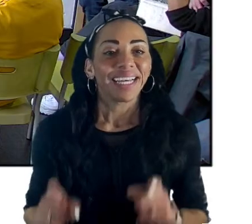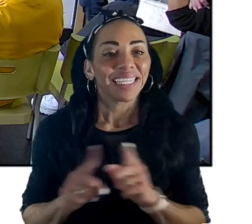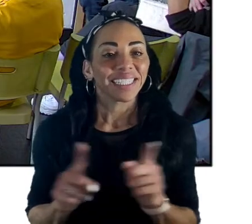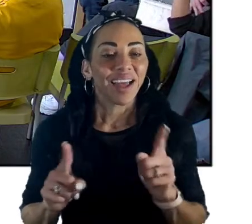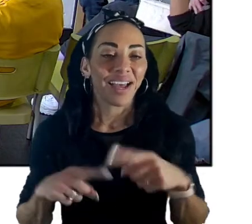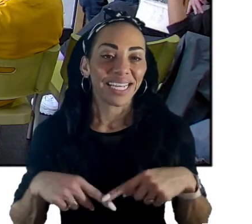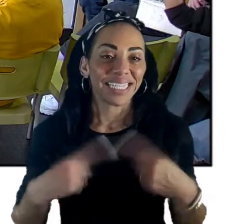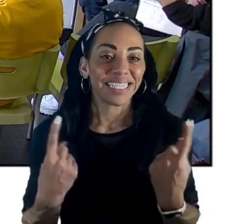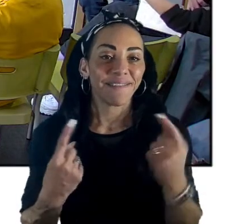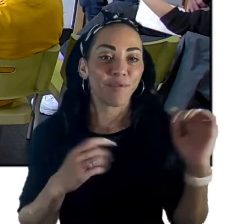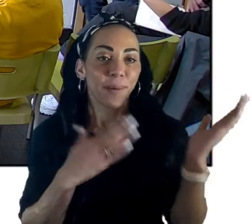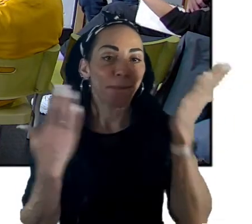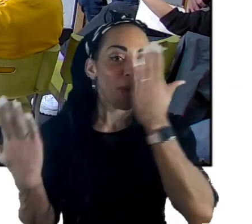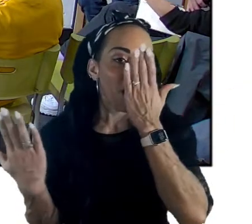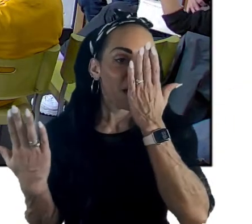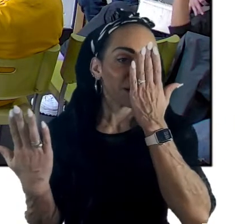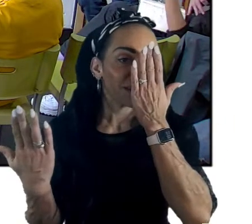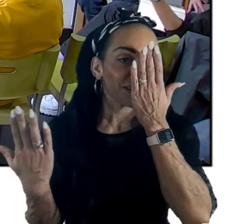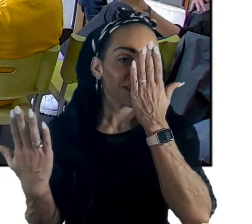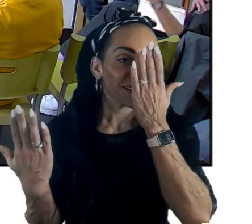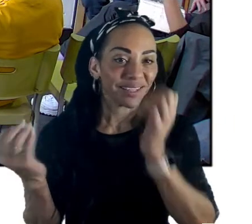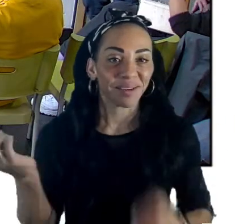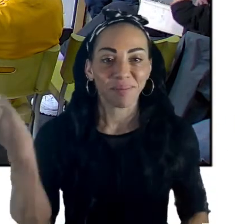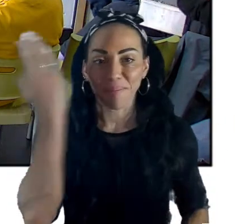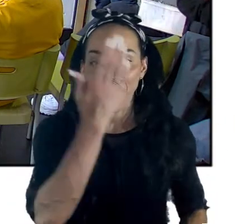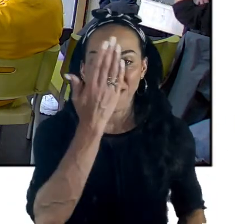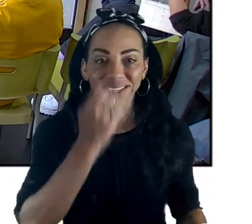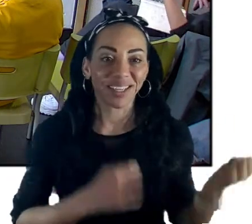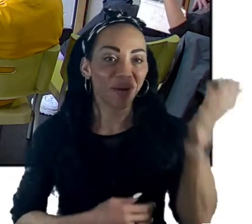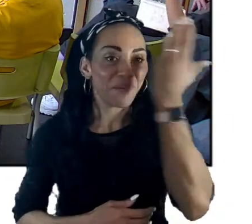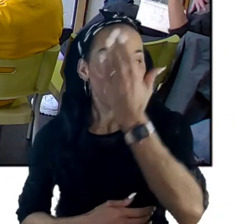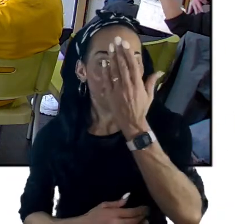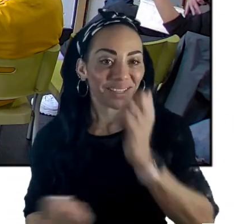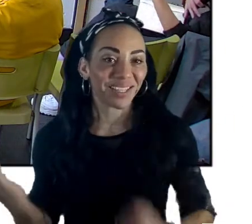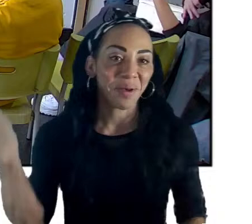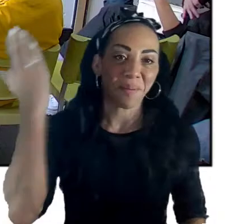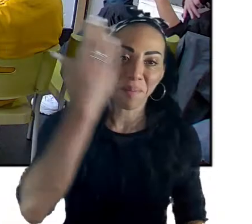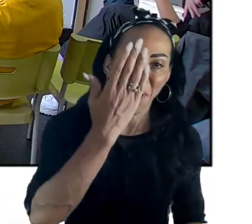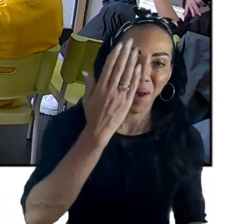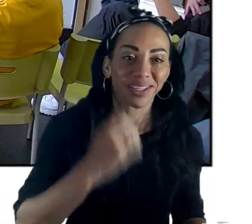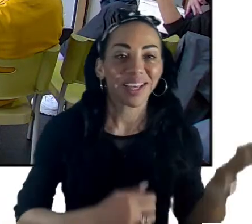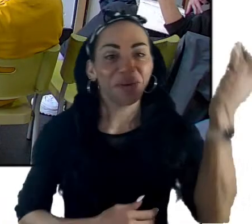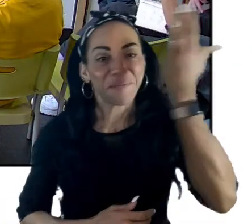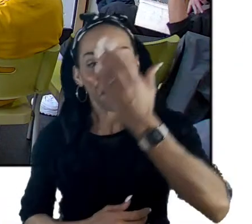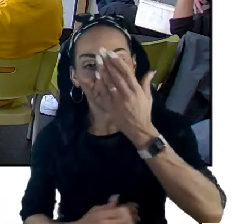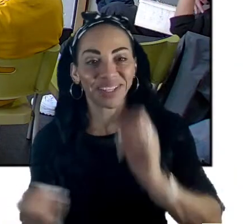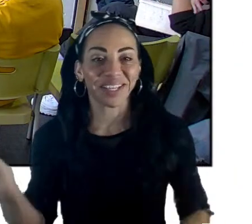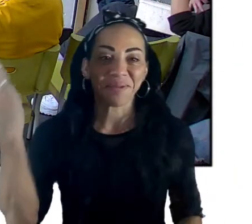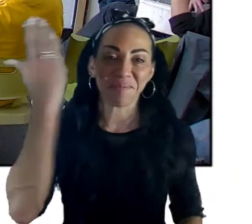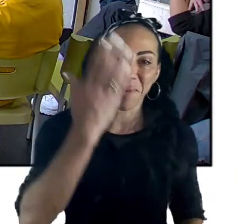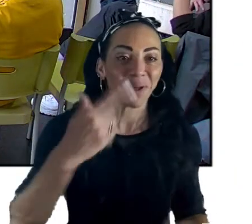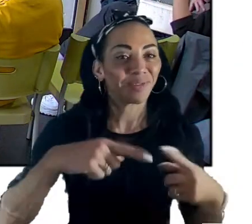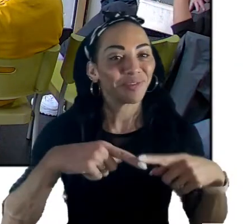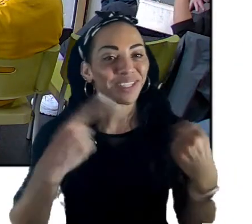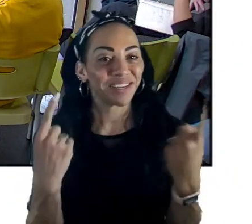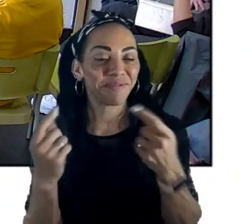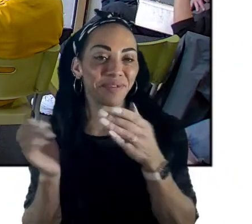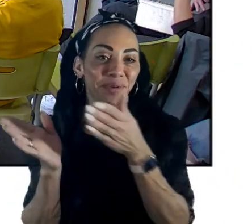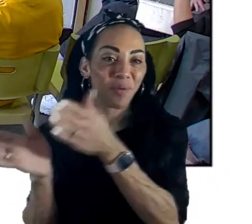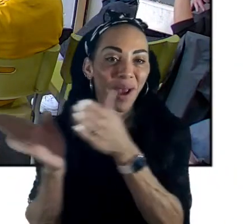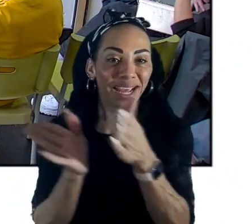on a mask for that audience, and then you take it off to do other parts of your life and then put it back on again, as opposed to the sort